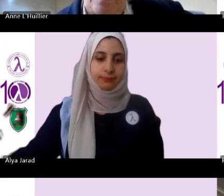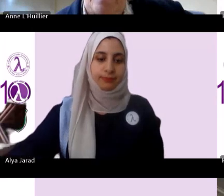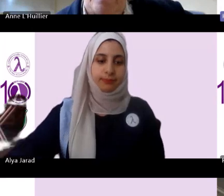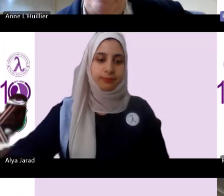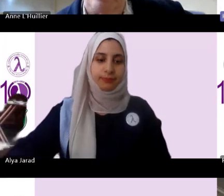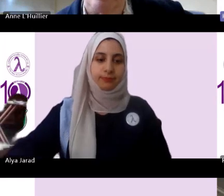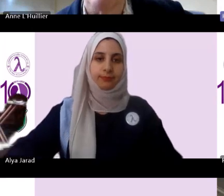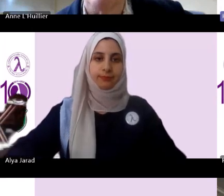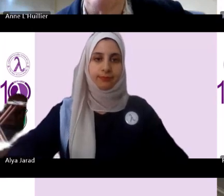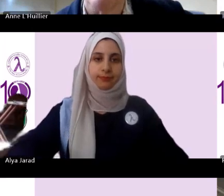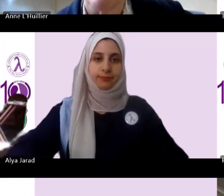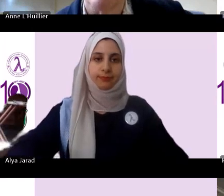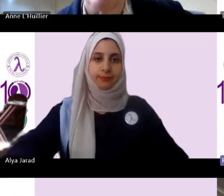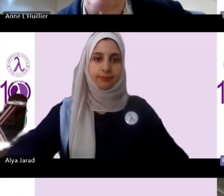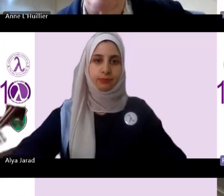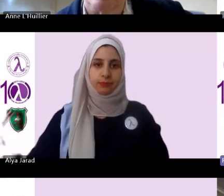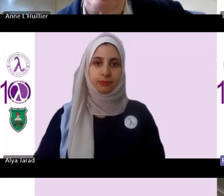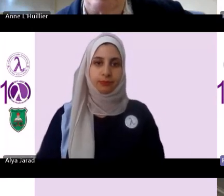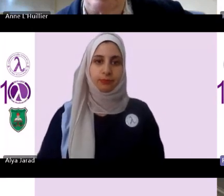Reem?